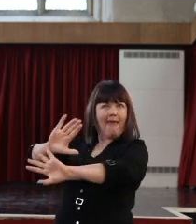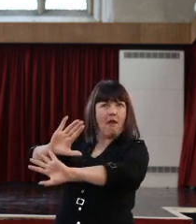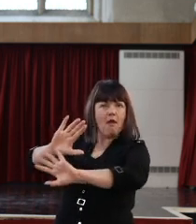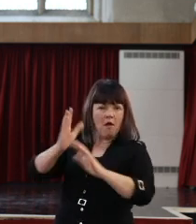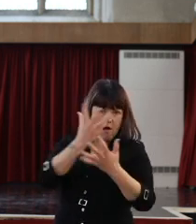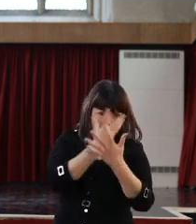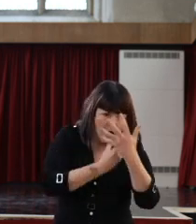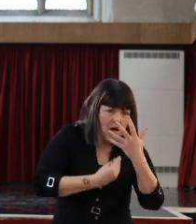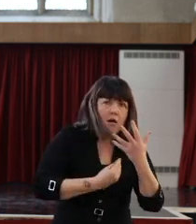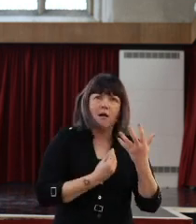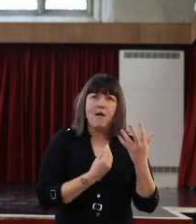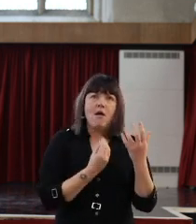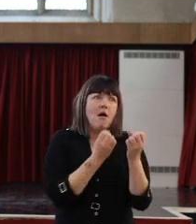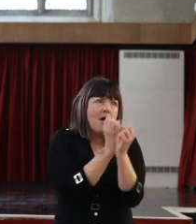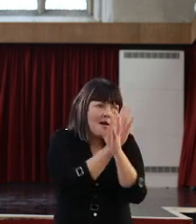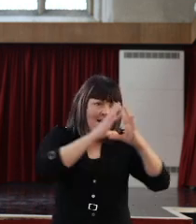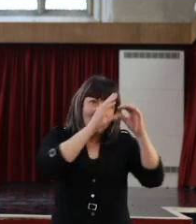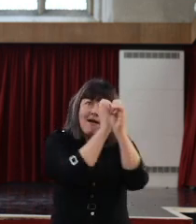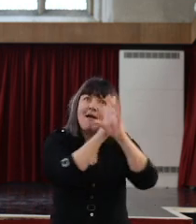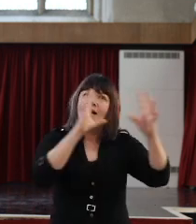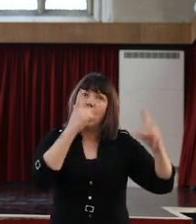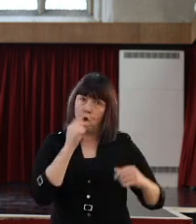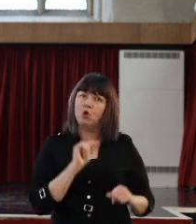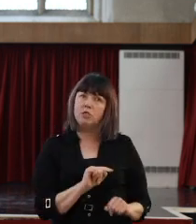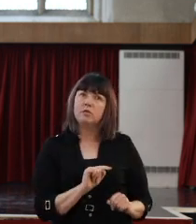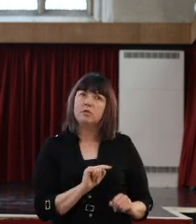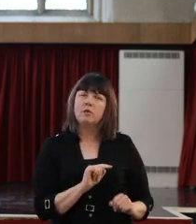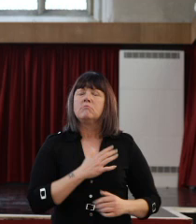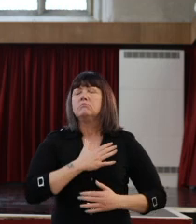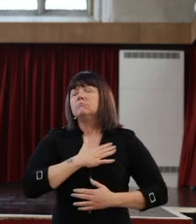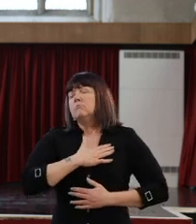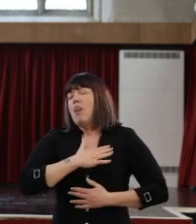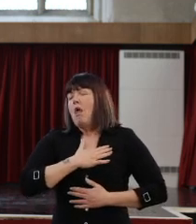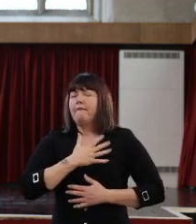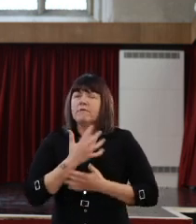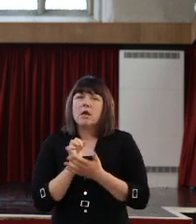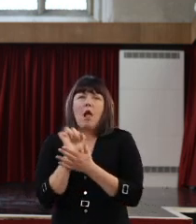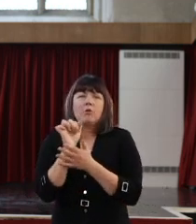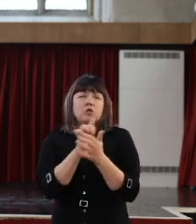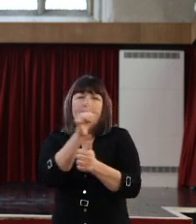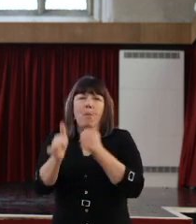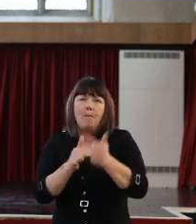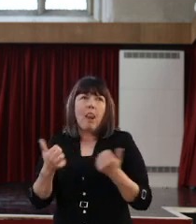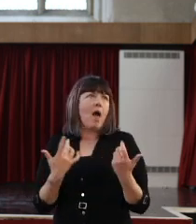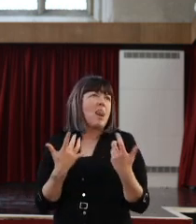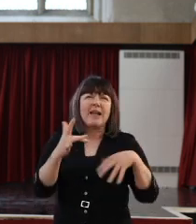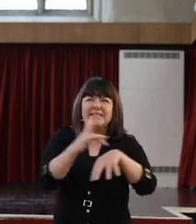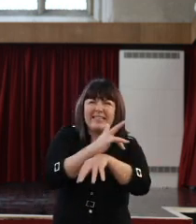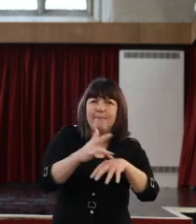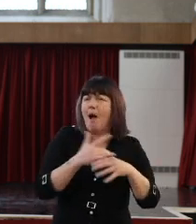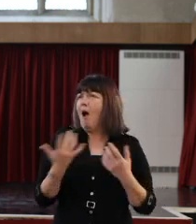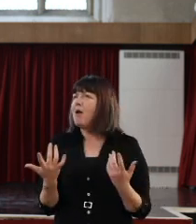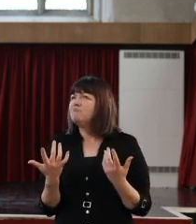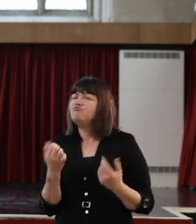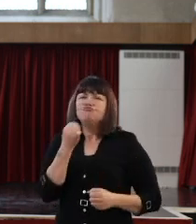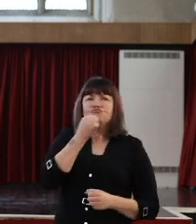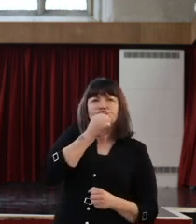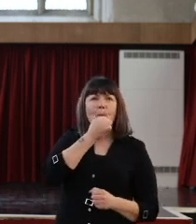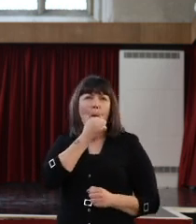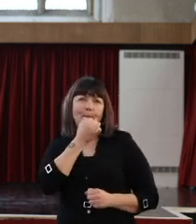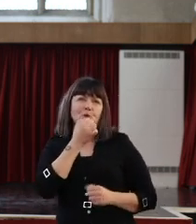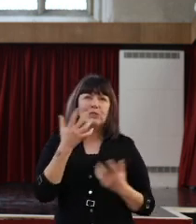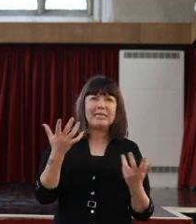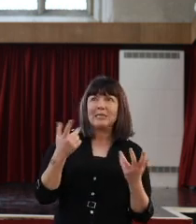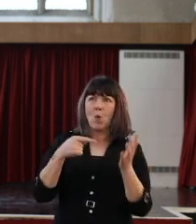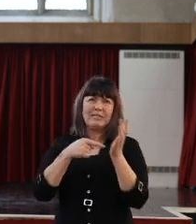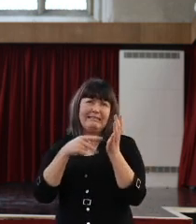and so it was for me. And of course, I love popular culture, which I'm sure you all do. Cinema, pop music, and especially TV comedy.